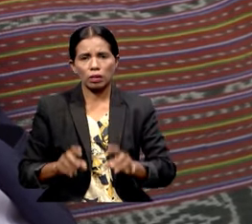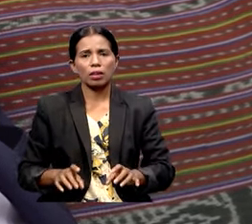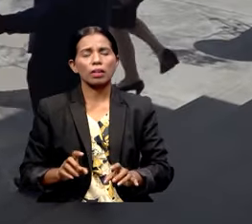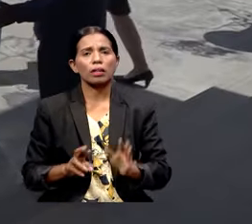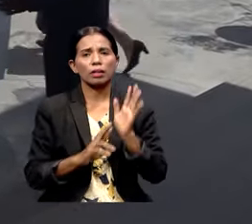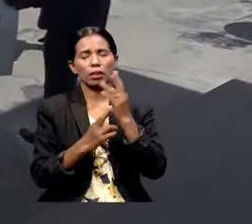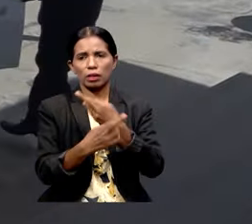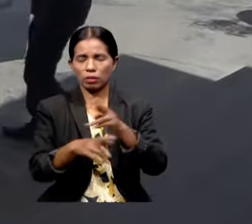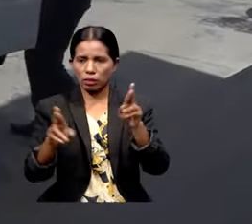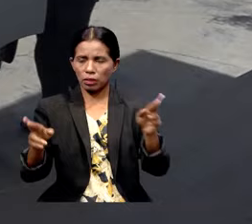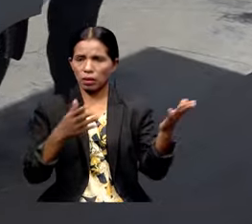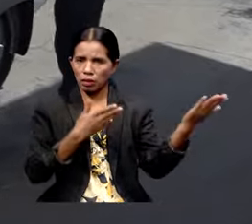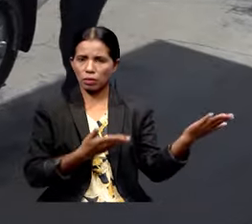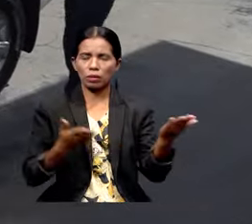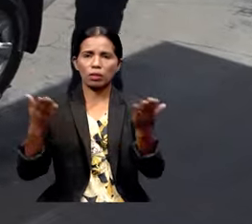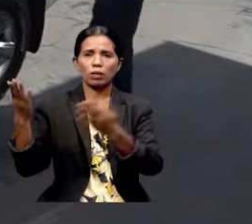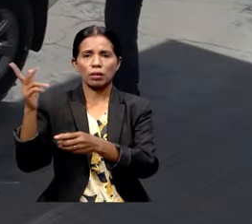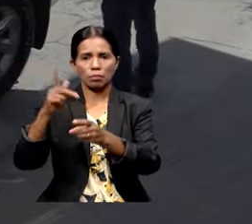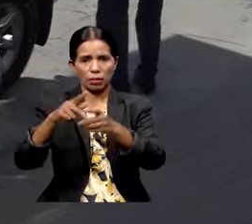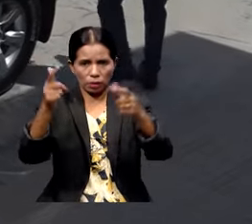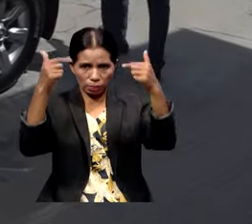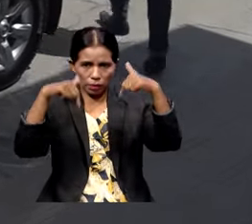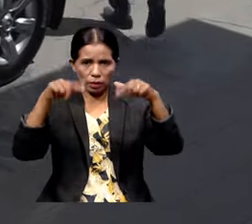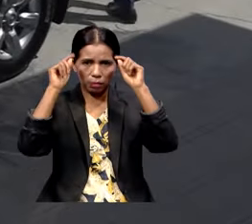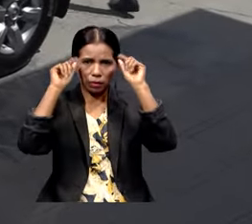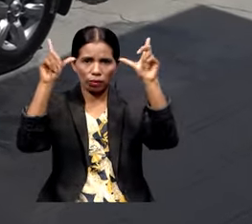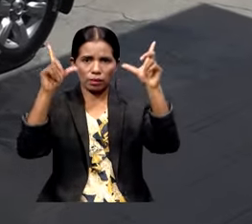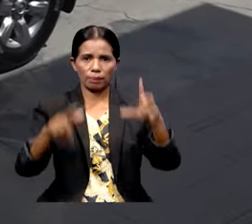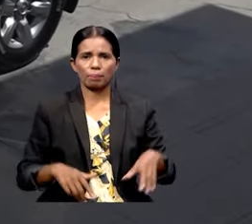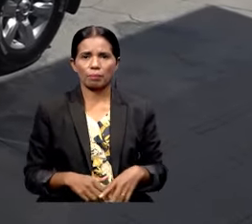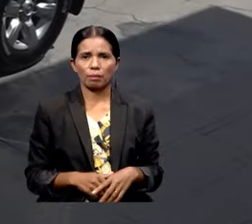didada kadoras mai Timor-Leste. Celina Lopes, Agostinho da Costa, GMN.